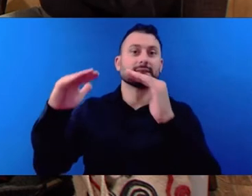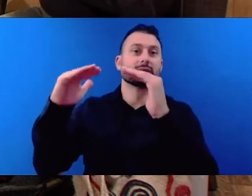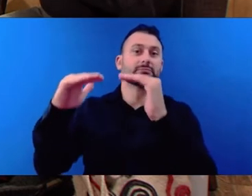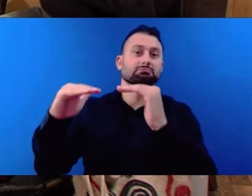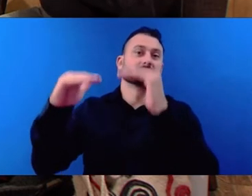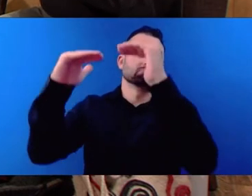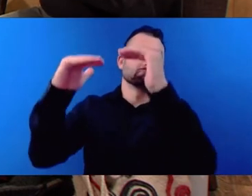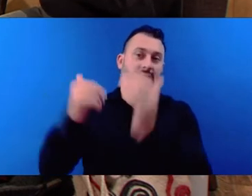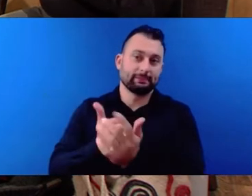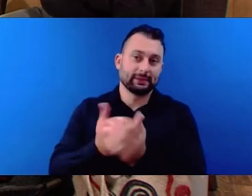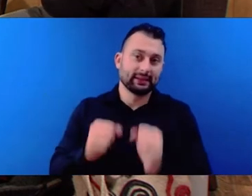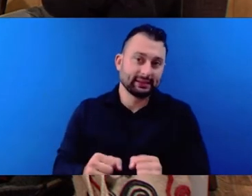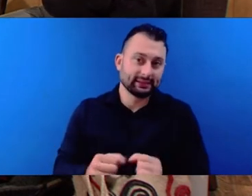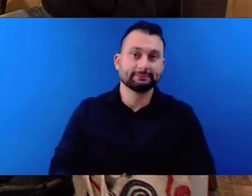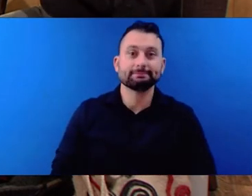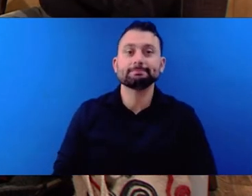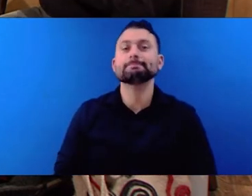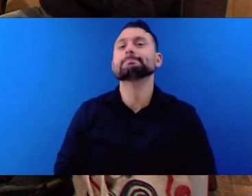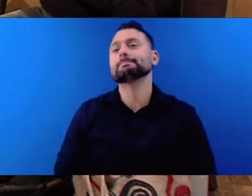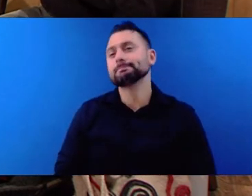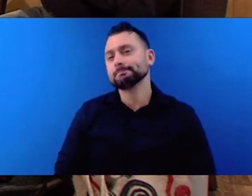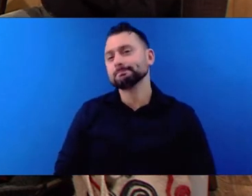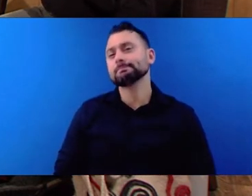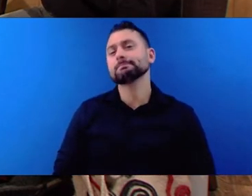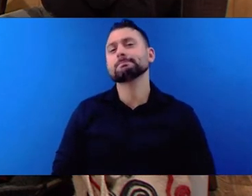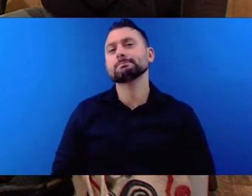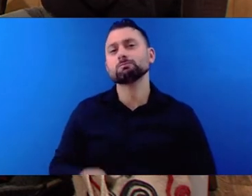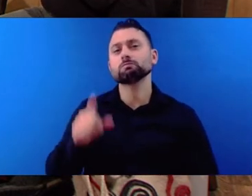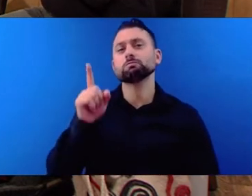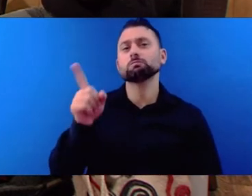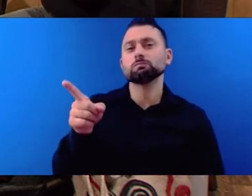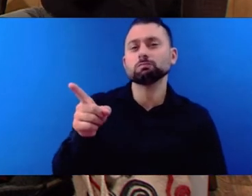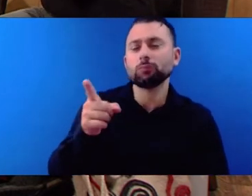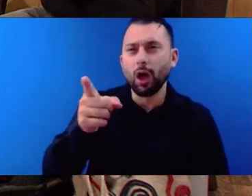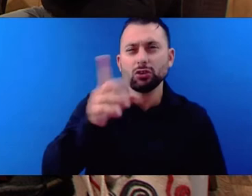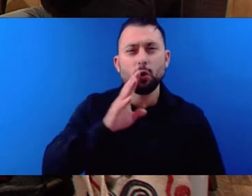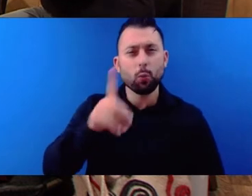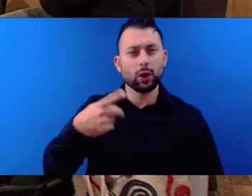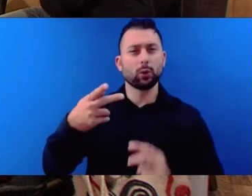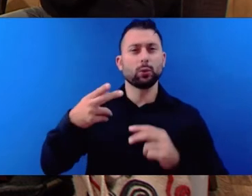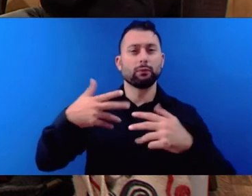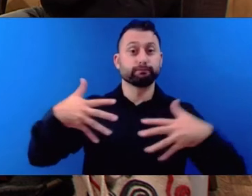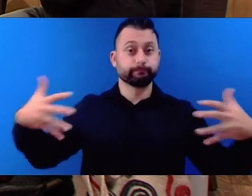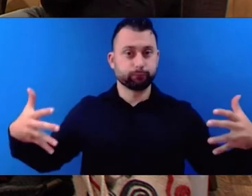So you talked about weight loss, thirst, those kinds of things.